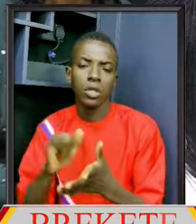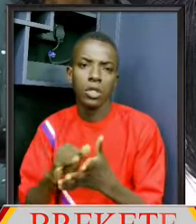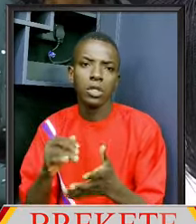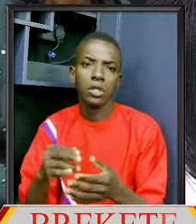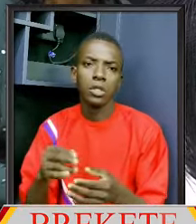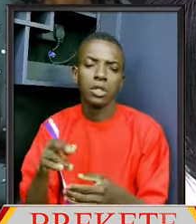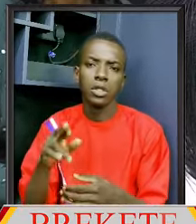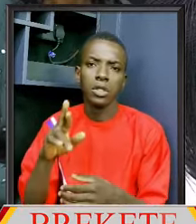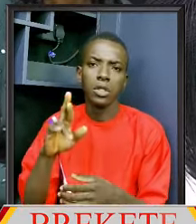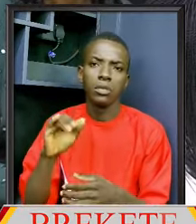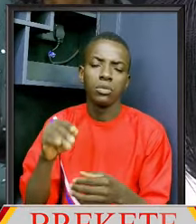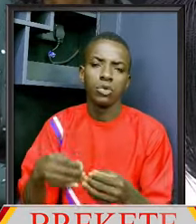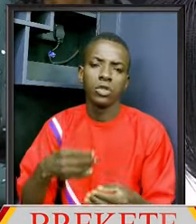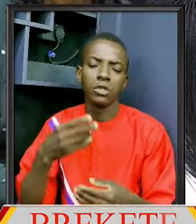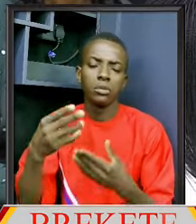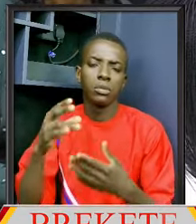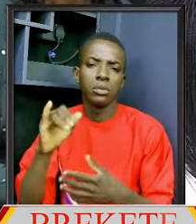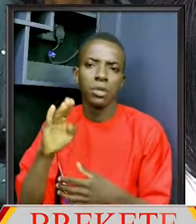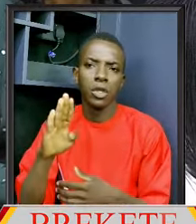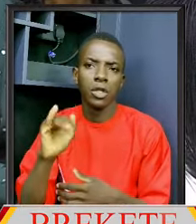that reproducibility.